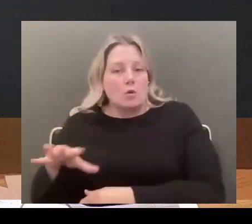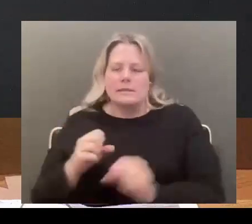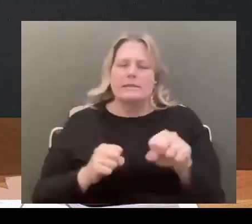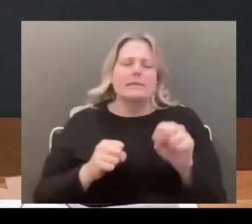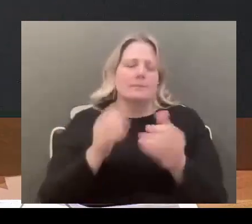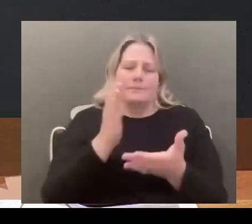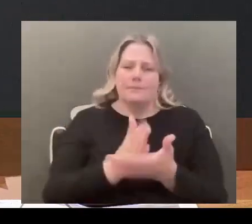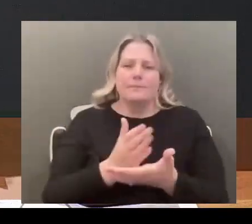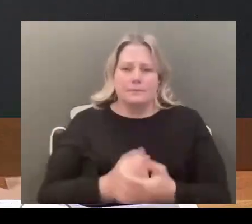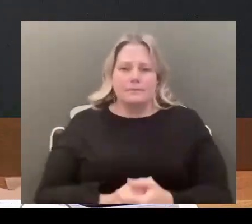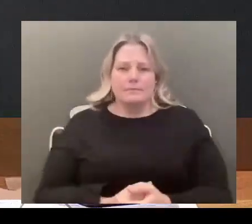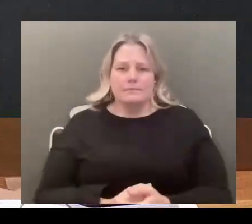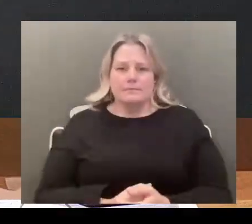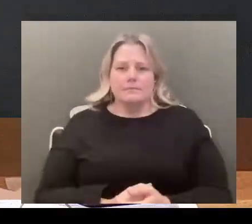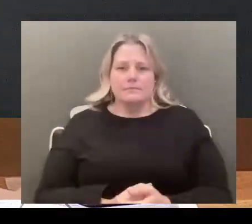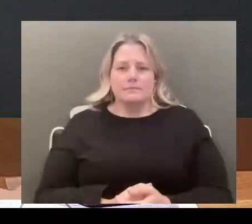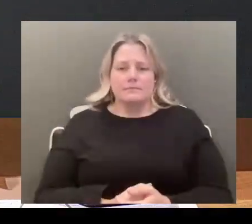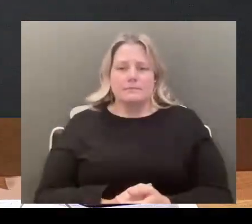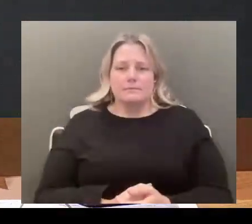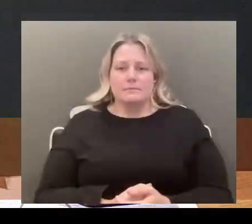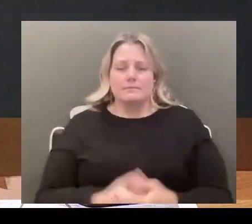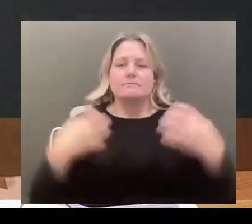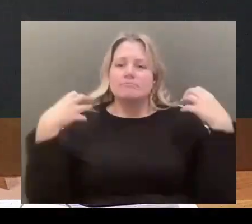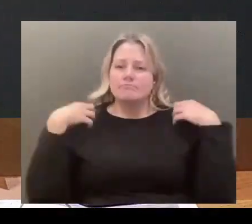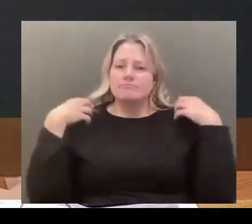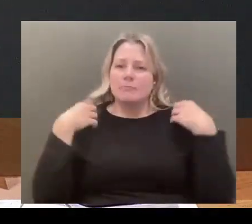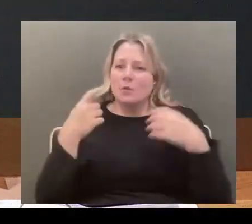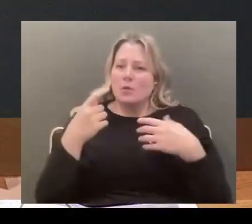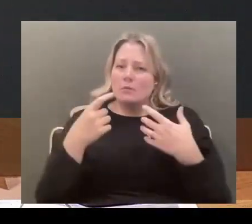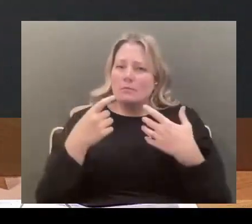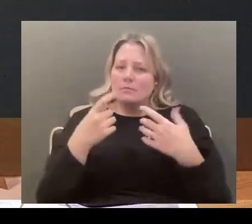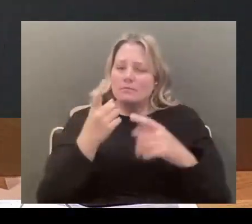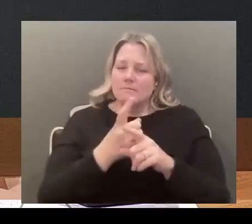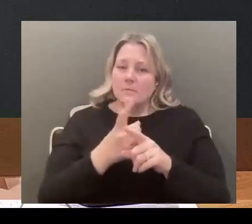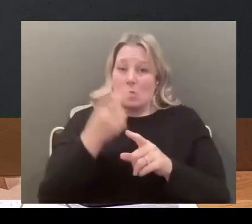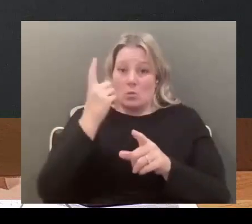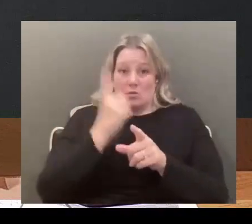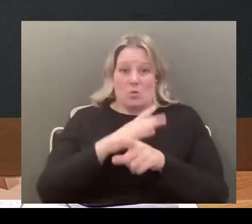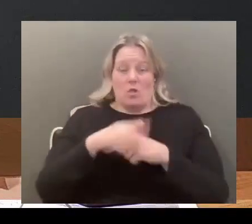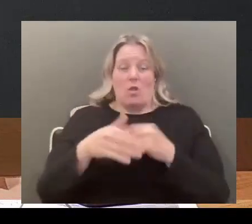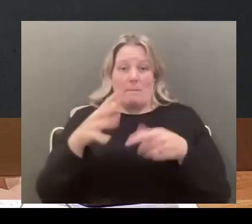Minister, we talk a lot today about country, really, our country.